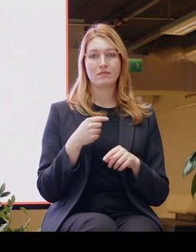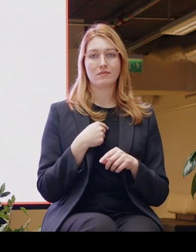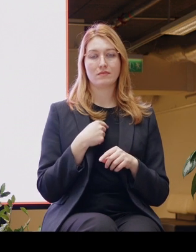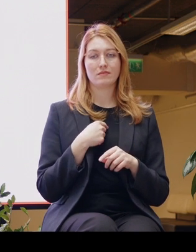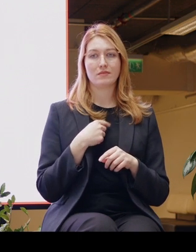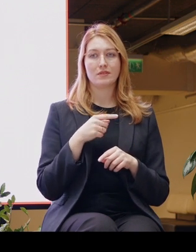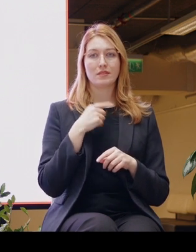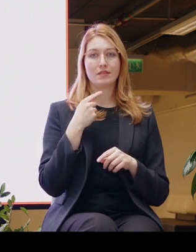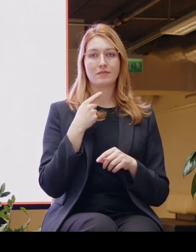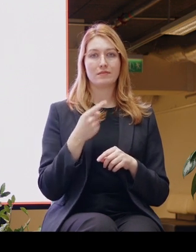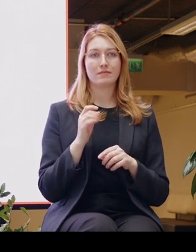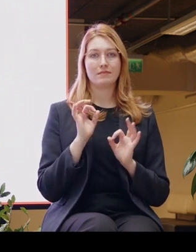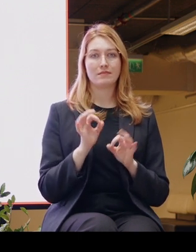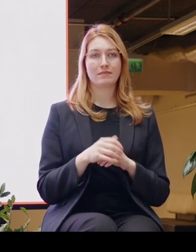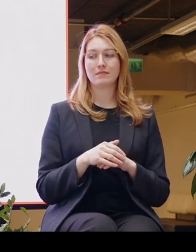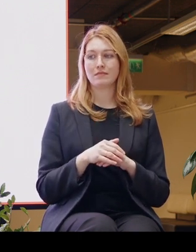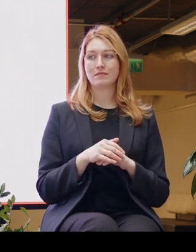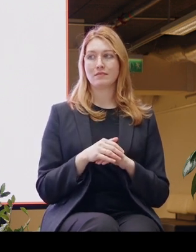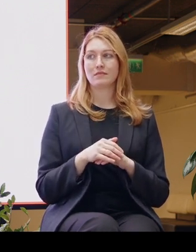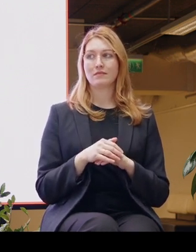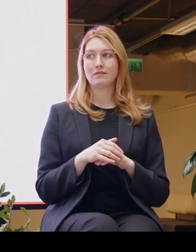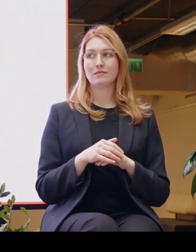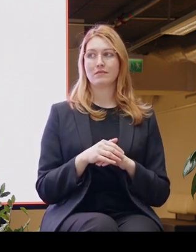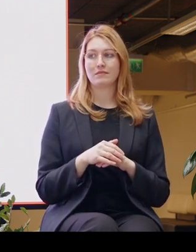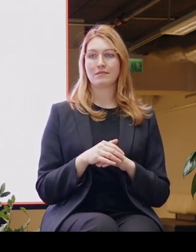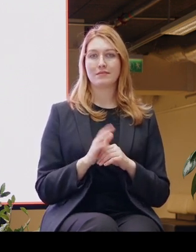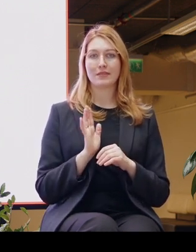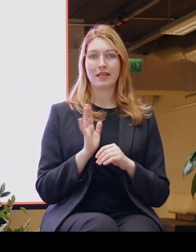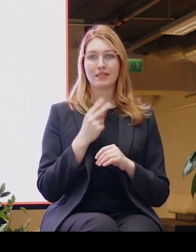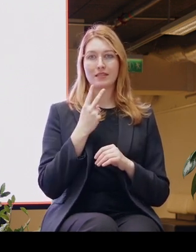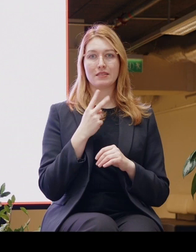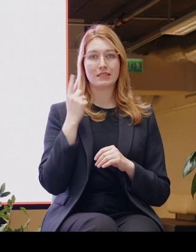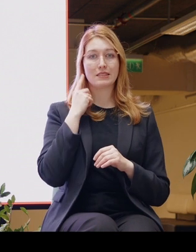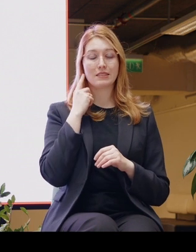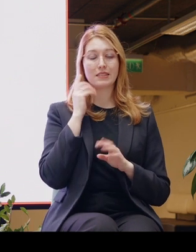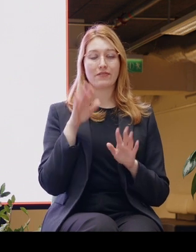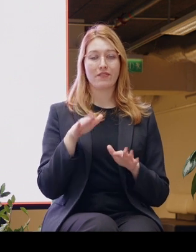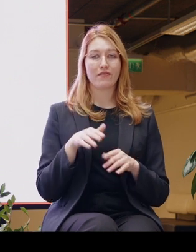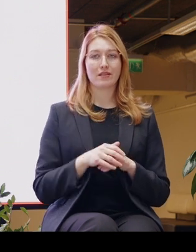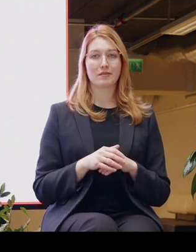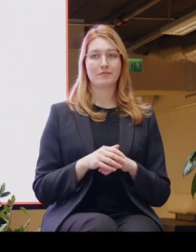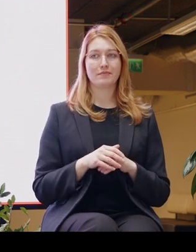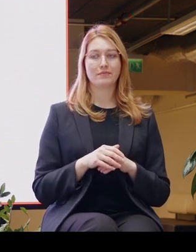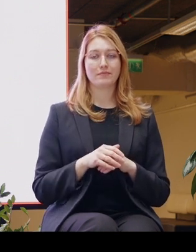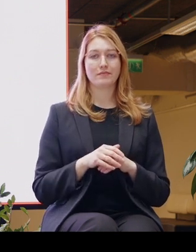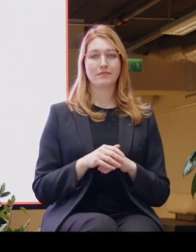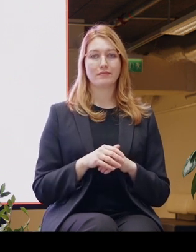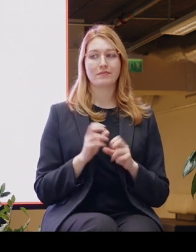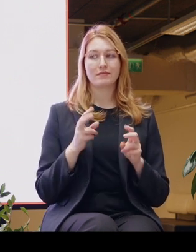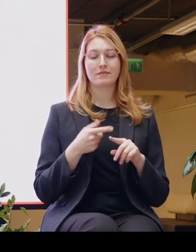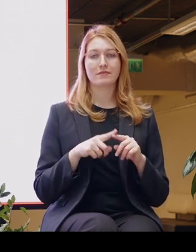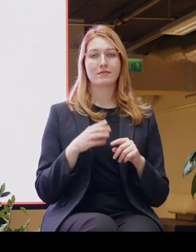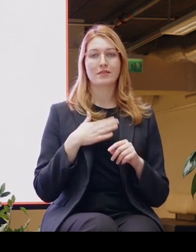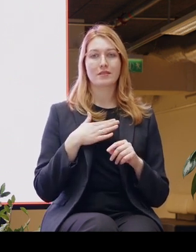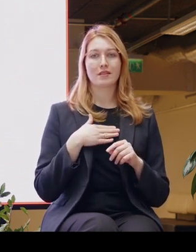Can you hear me still? Yes? Yes. Hello? Yes, we can hear you, yes. Yes? Okay, because my